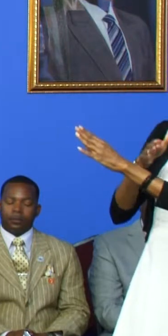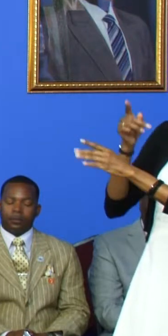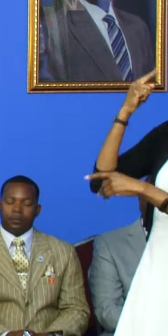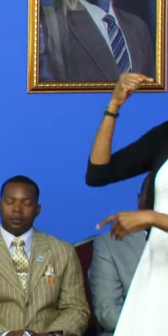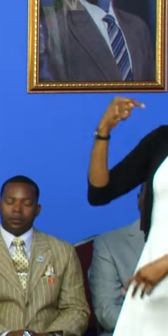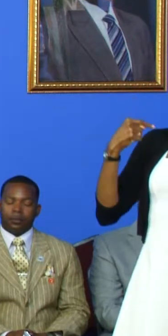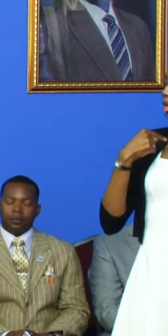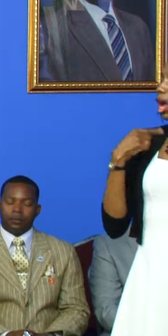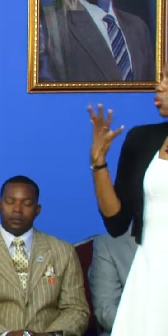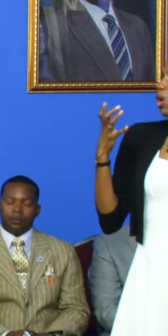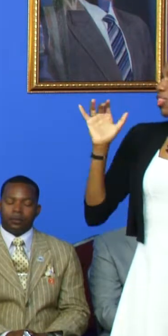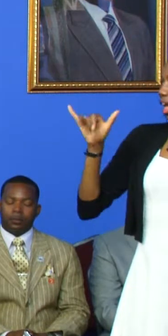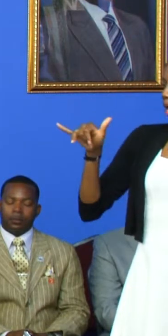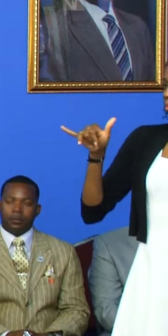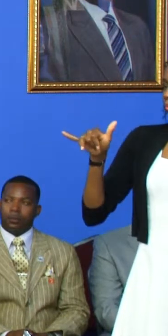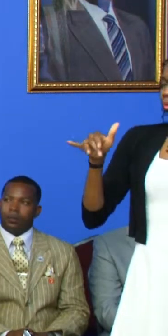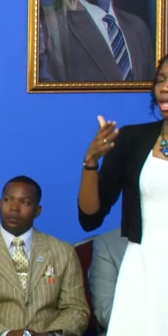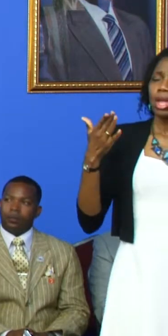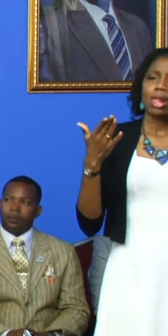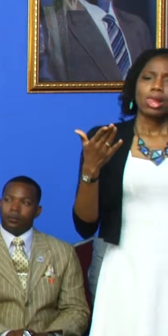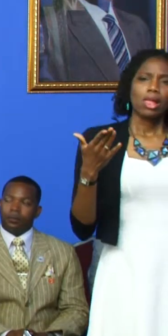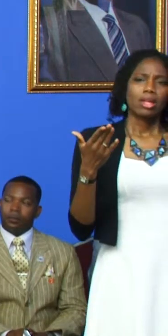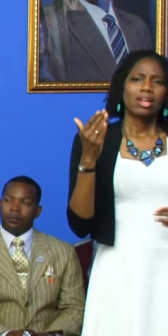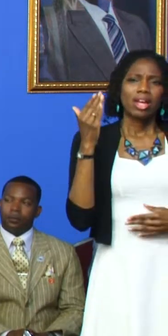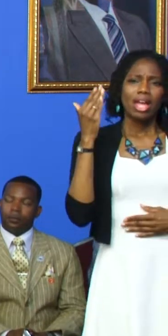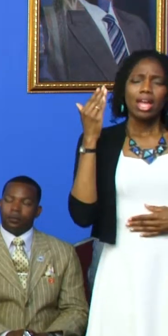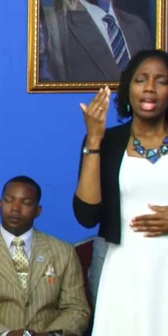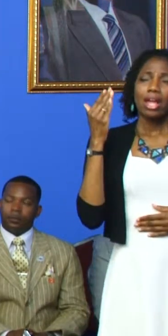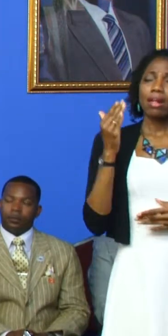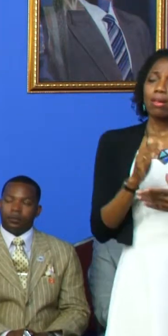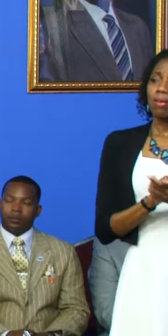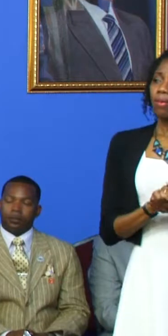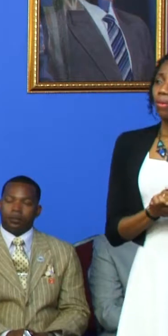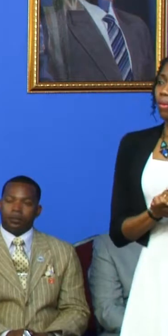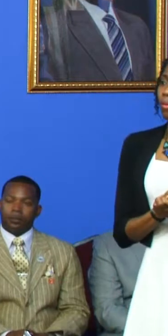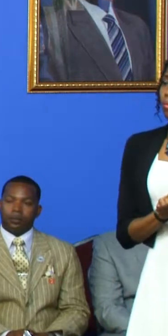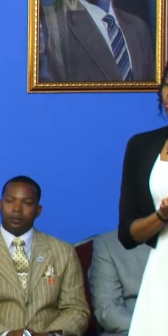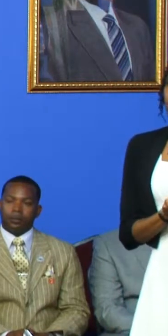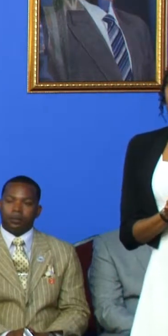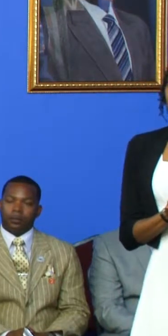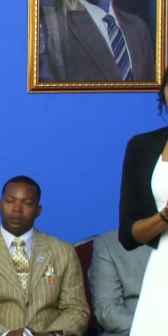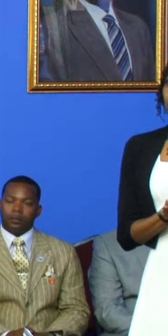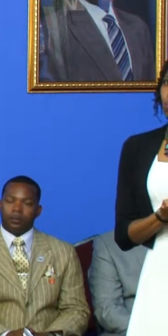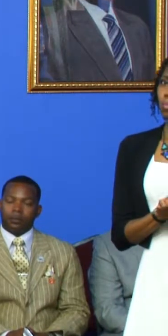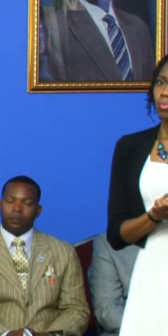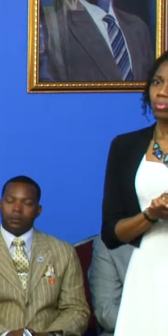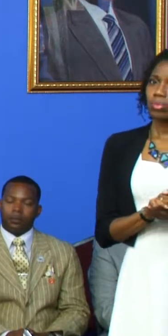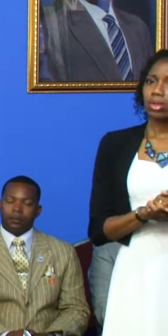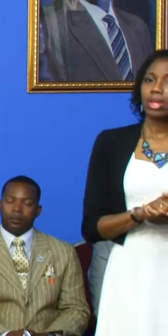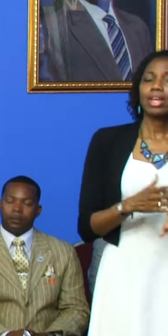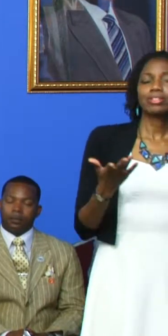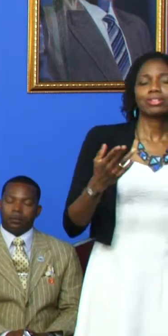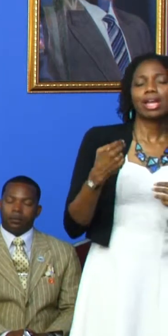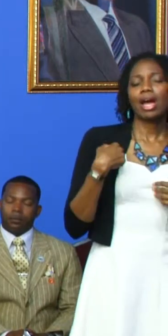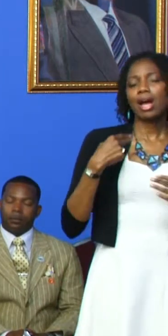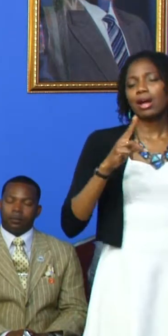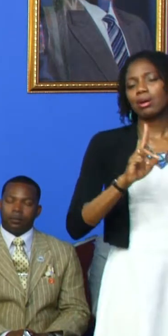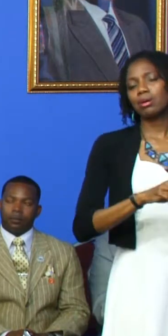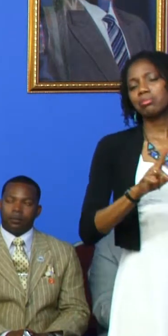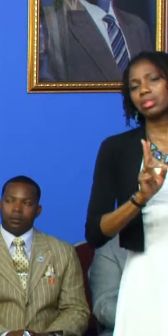me. And I'm going to make an edict. If it was today, he said, I'm going to sign an executive order.